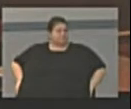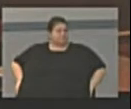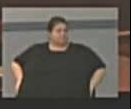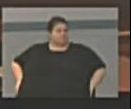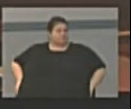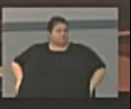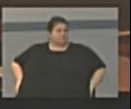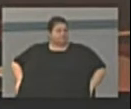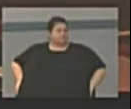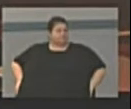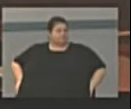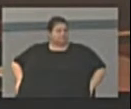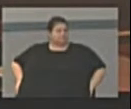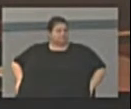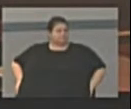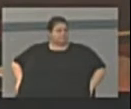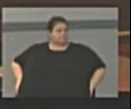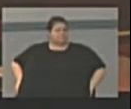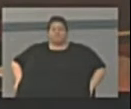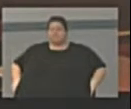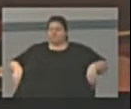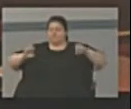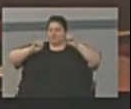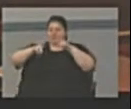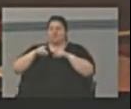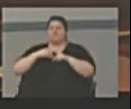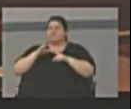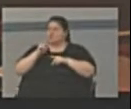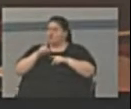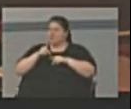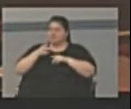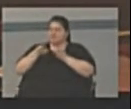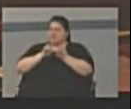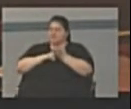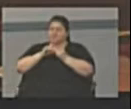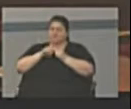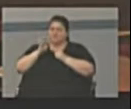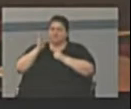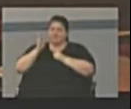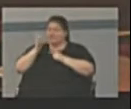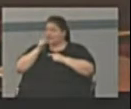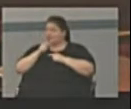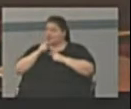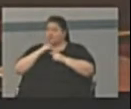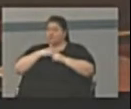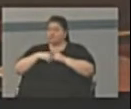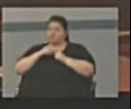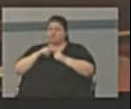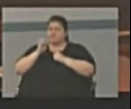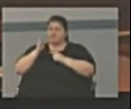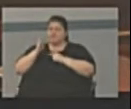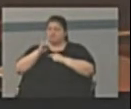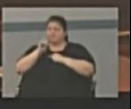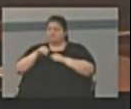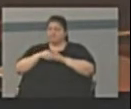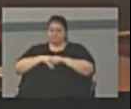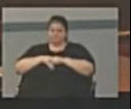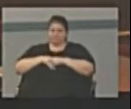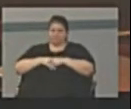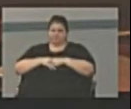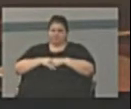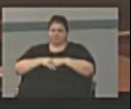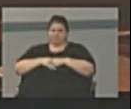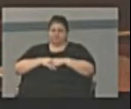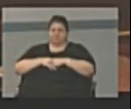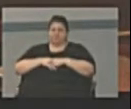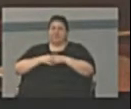Okay, I have no one signed up to speak at the general public hearing. Is there anyone wishing to speak at the general public hearing? Seeing no one, I'll